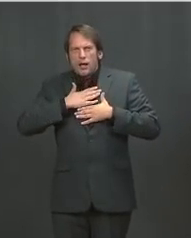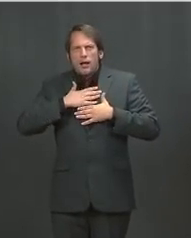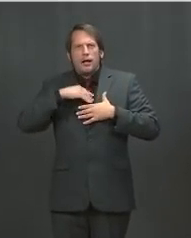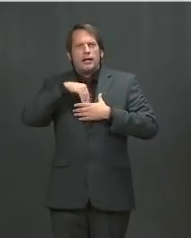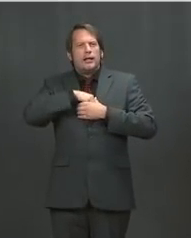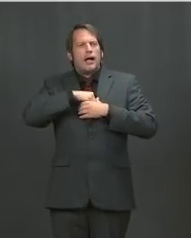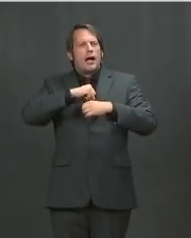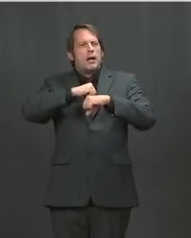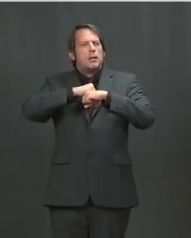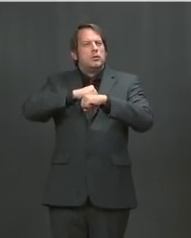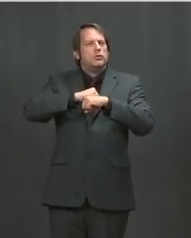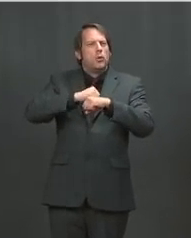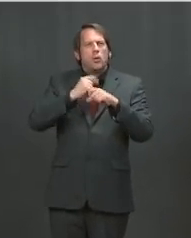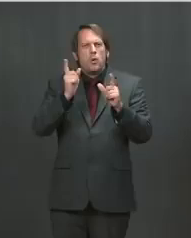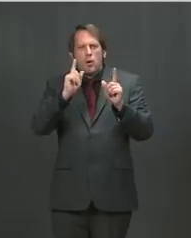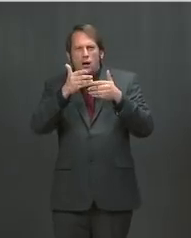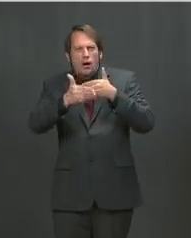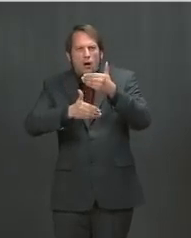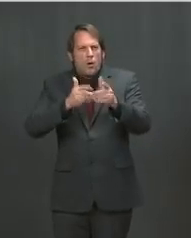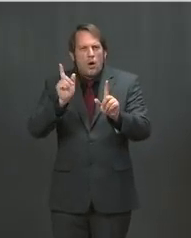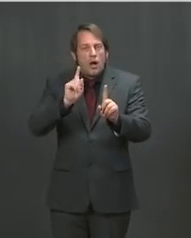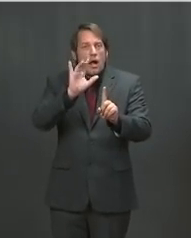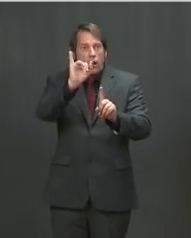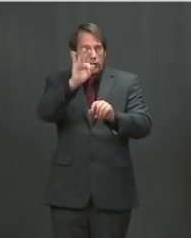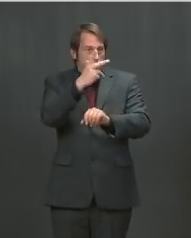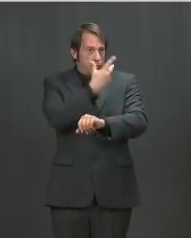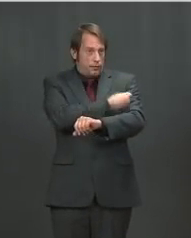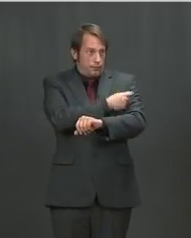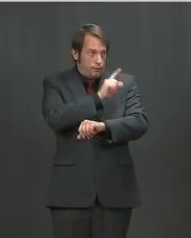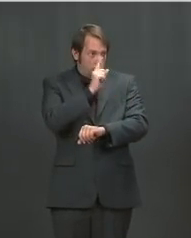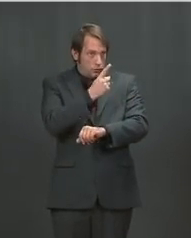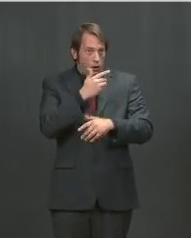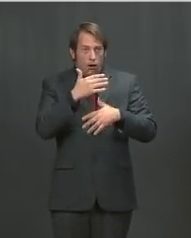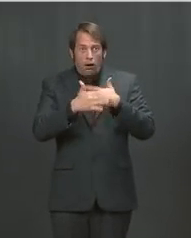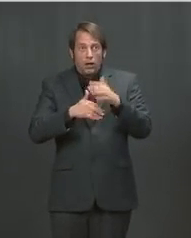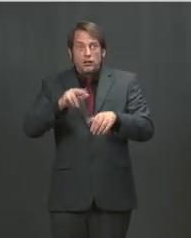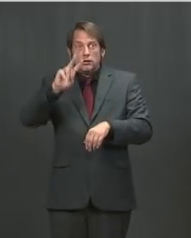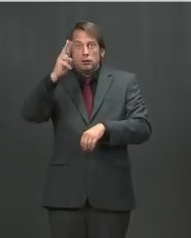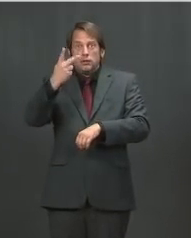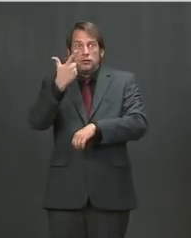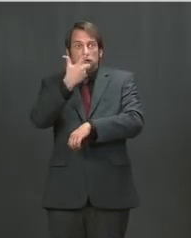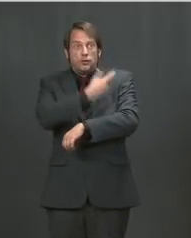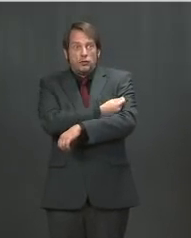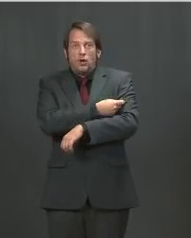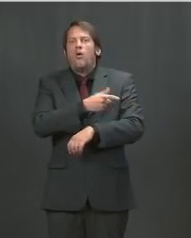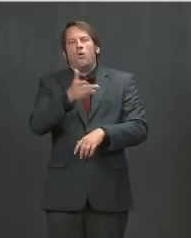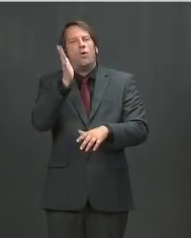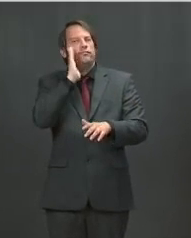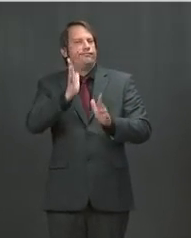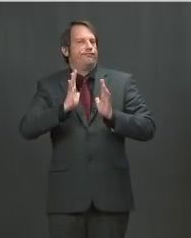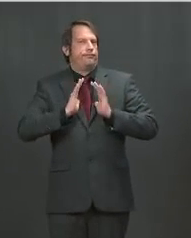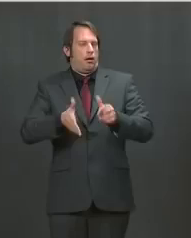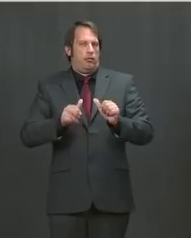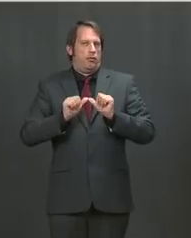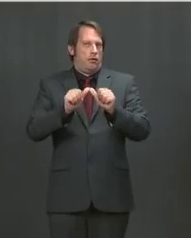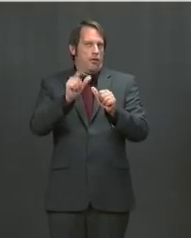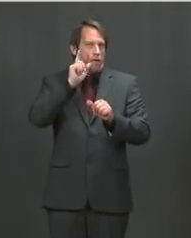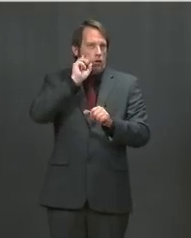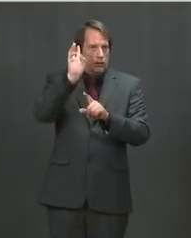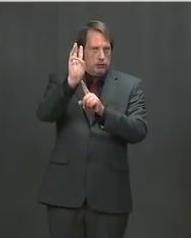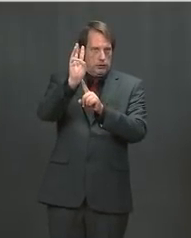vaccination persist at least through 6 months and likely from the shape of the curve well beyond